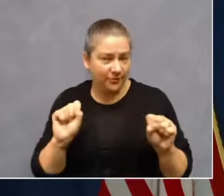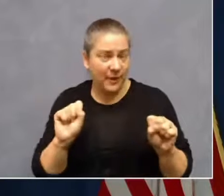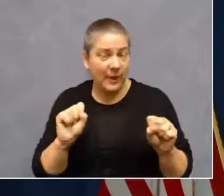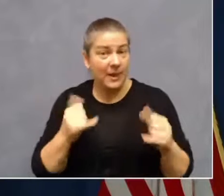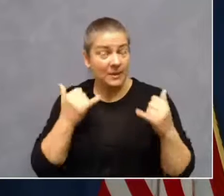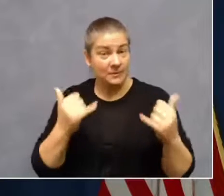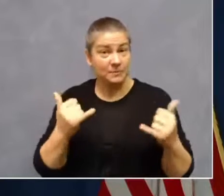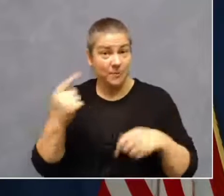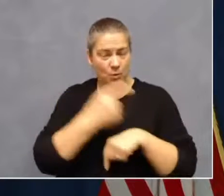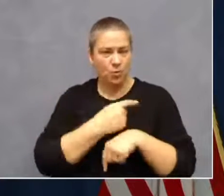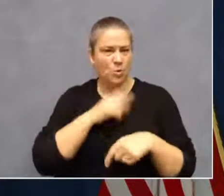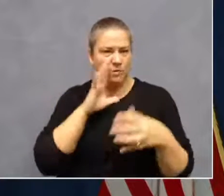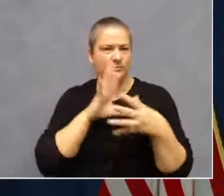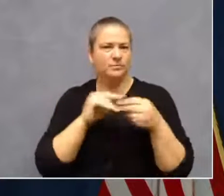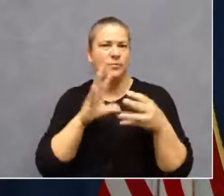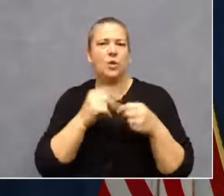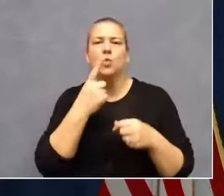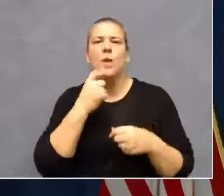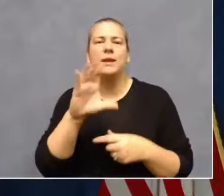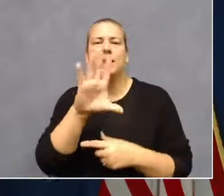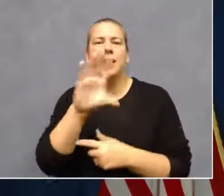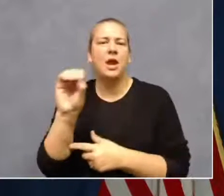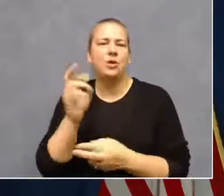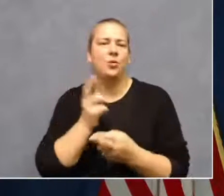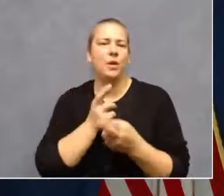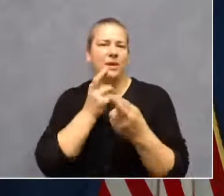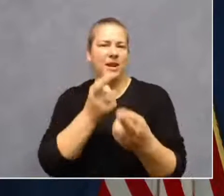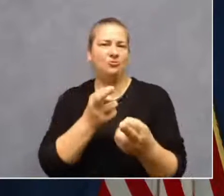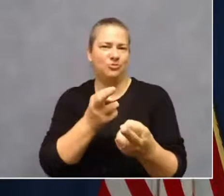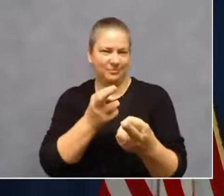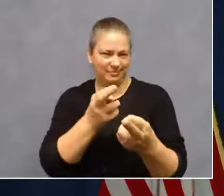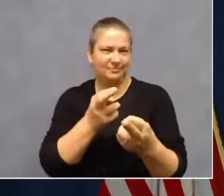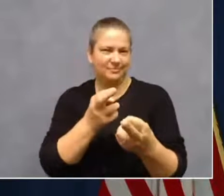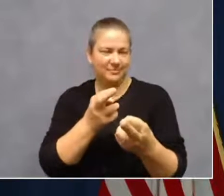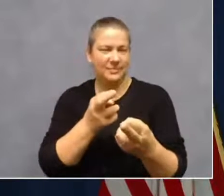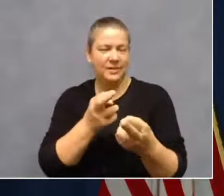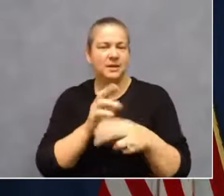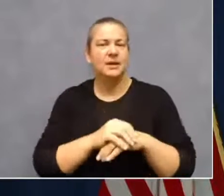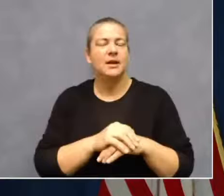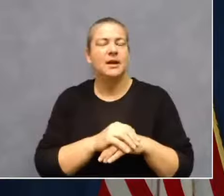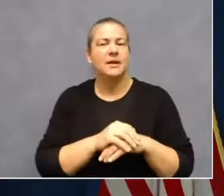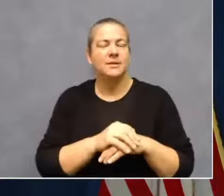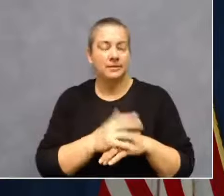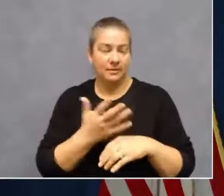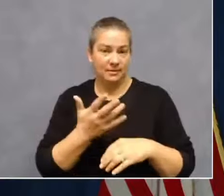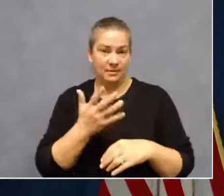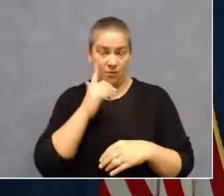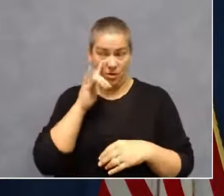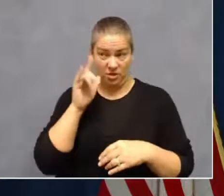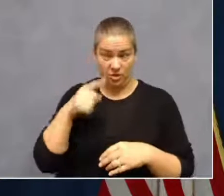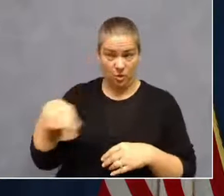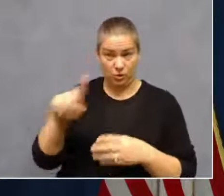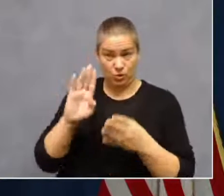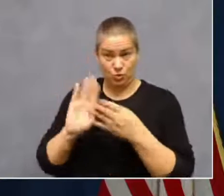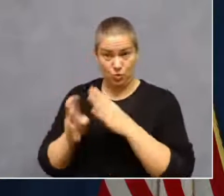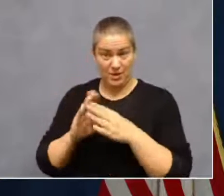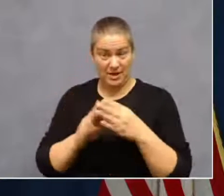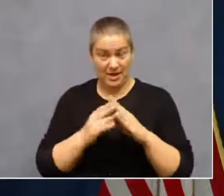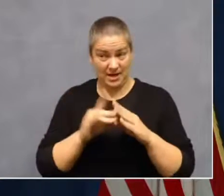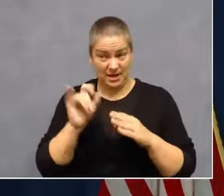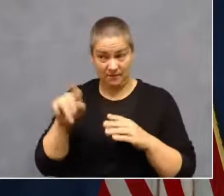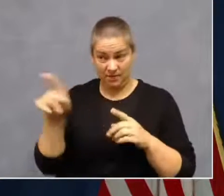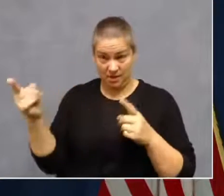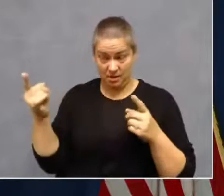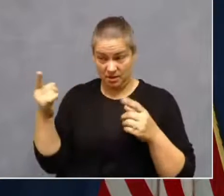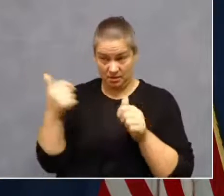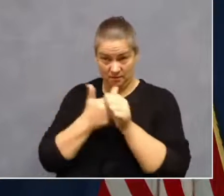our Red County recommendations again and how the timing of the actions for those communities can line up with the guidance we